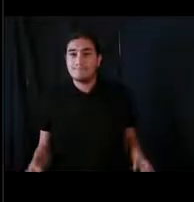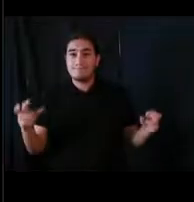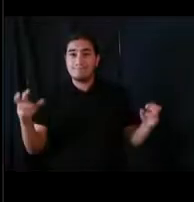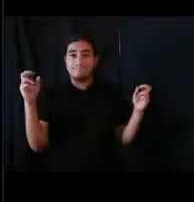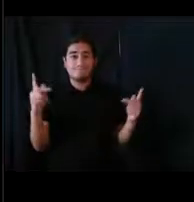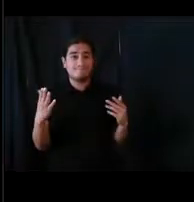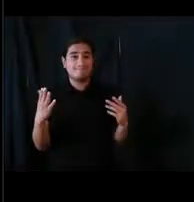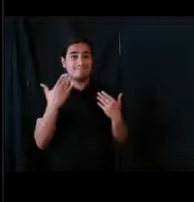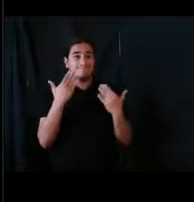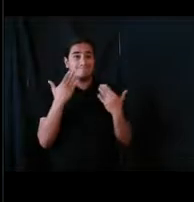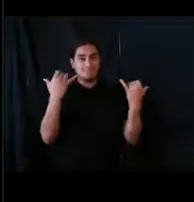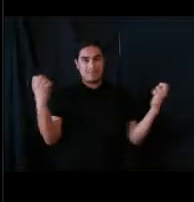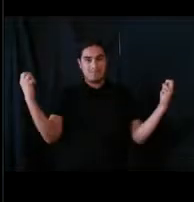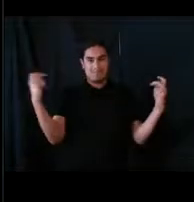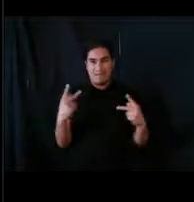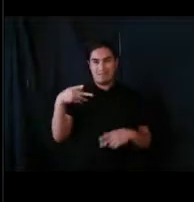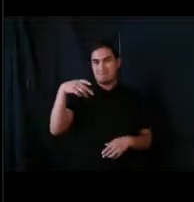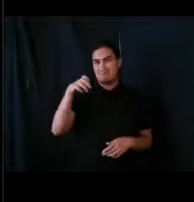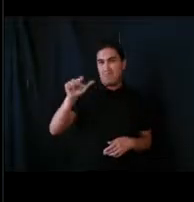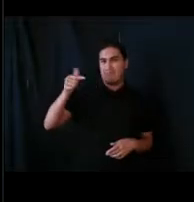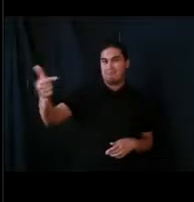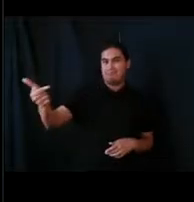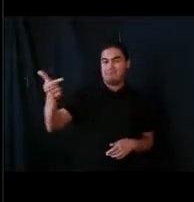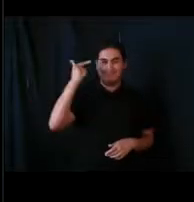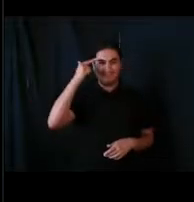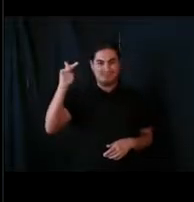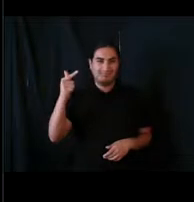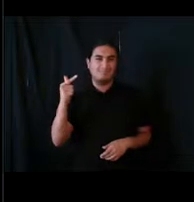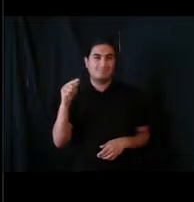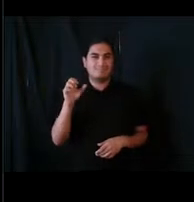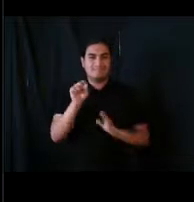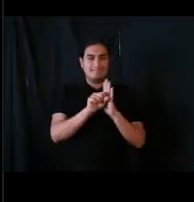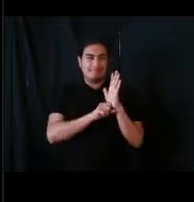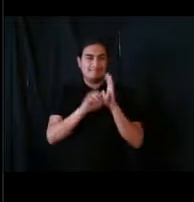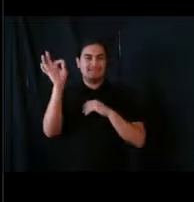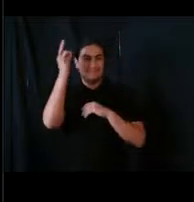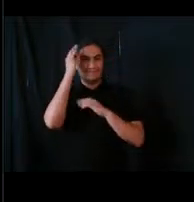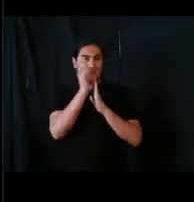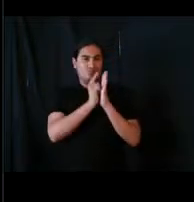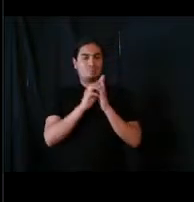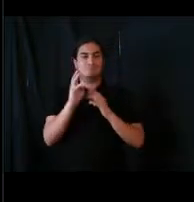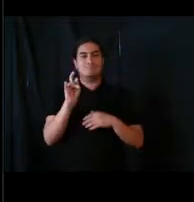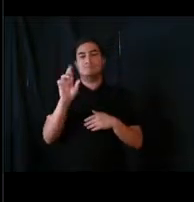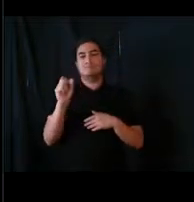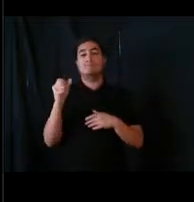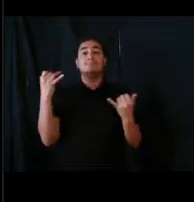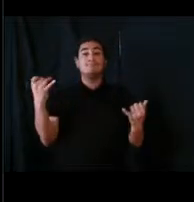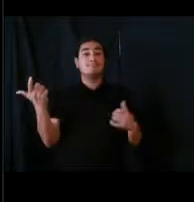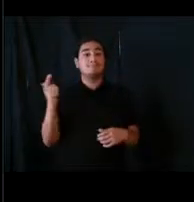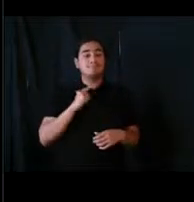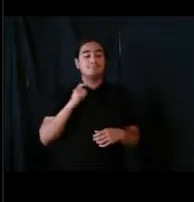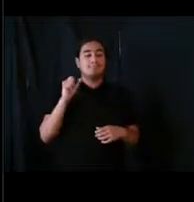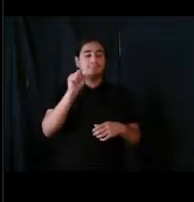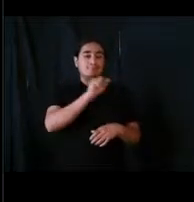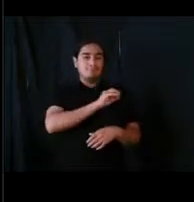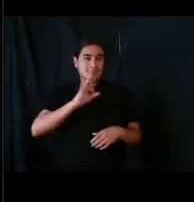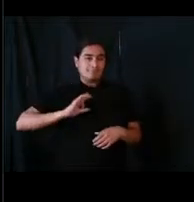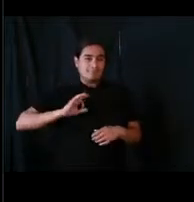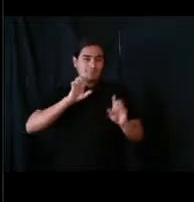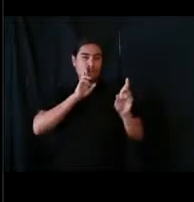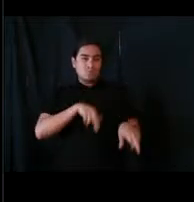you are up thank you uh tab 14 is an action item to accept the staff report on the status of state